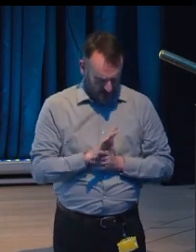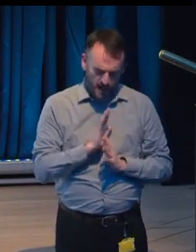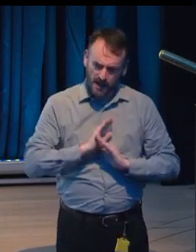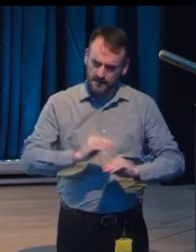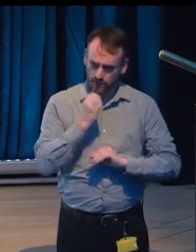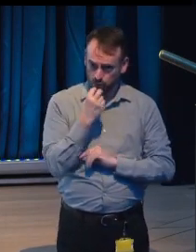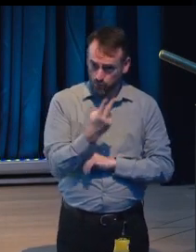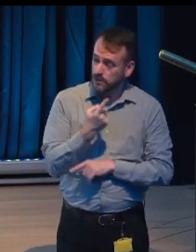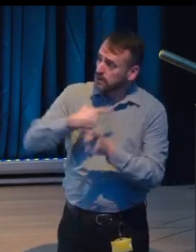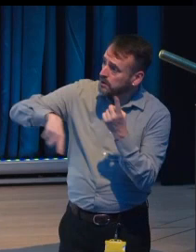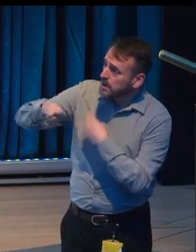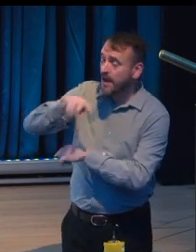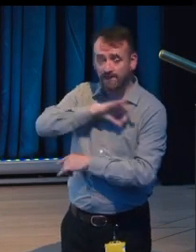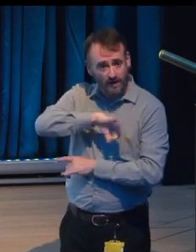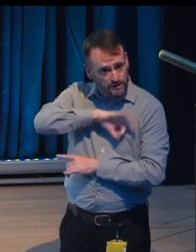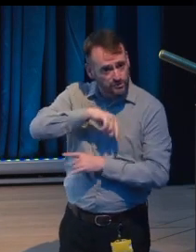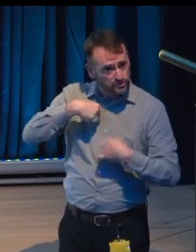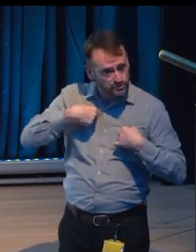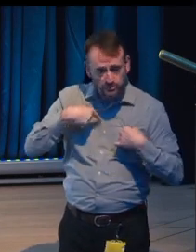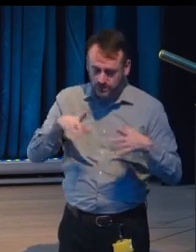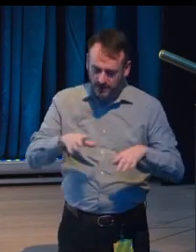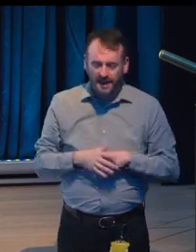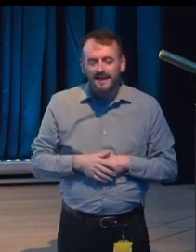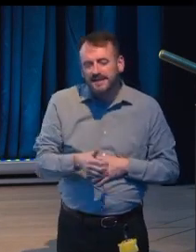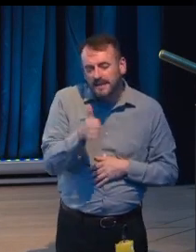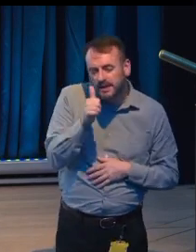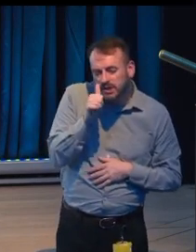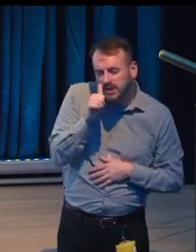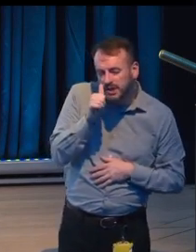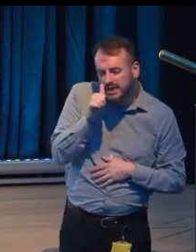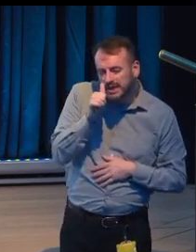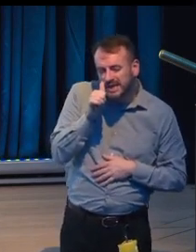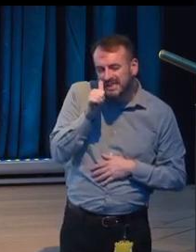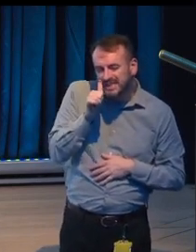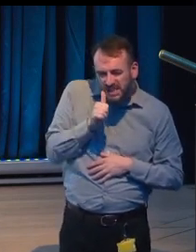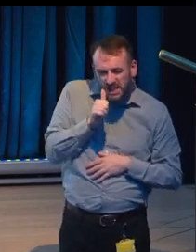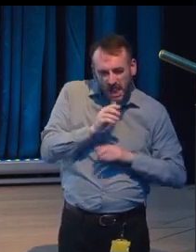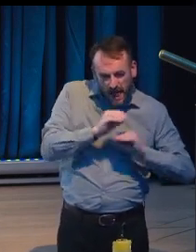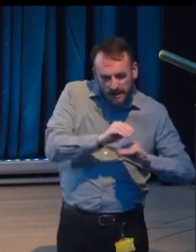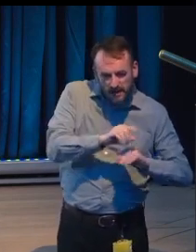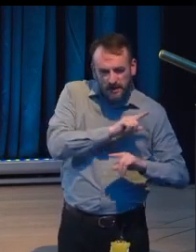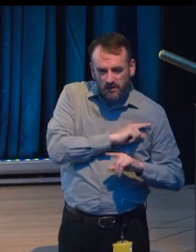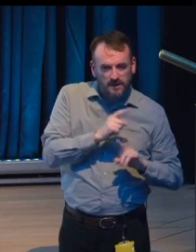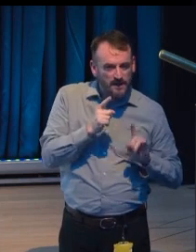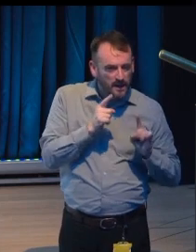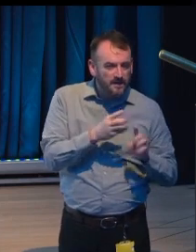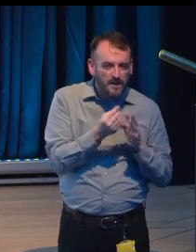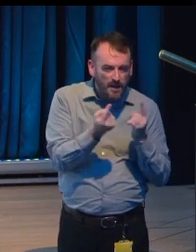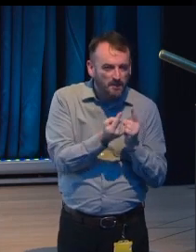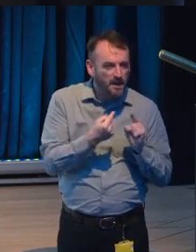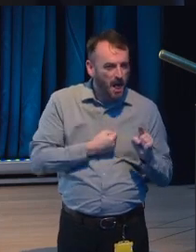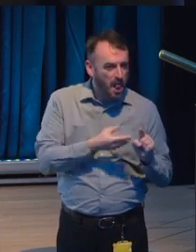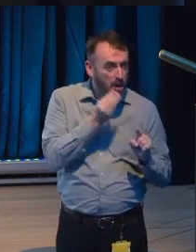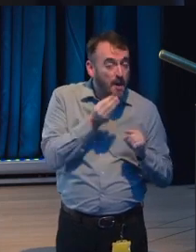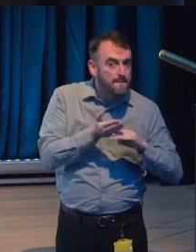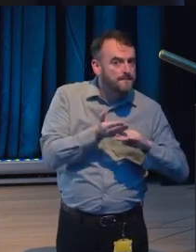advantage of. So this is the cheat lesson, which is probably why I skipped it and went to number 3 instead, because this is something that I learned before I actually started